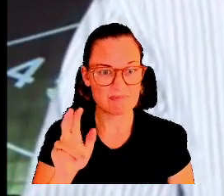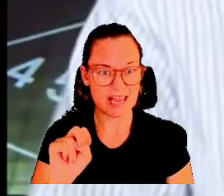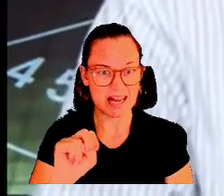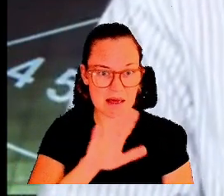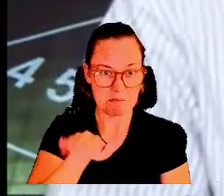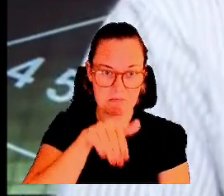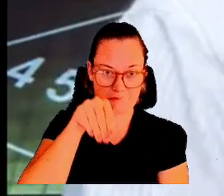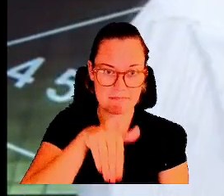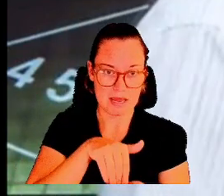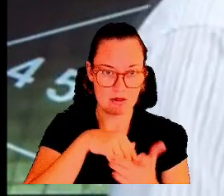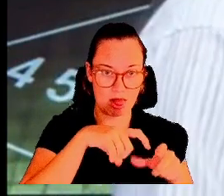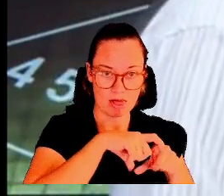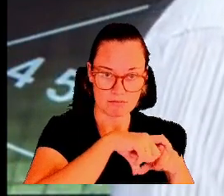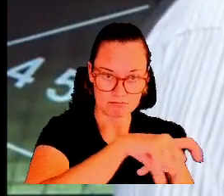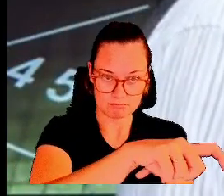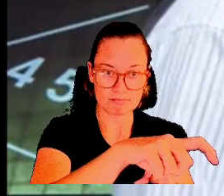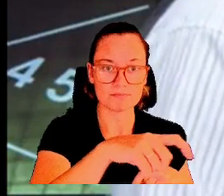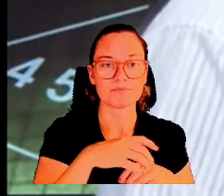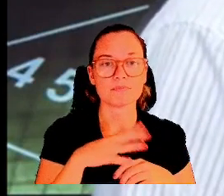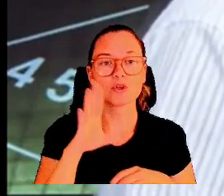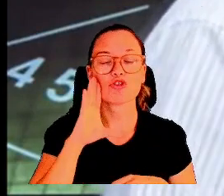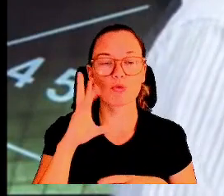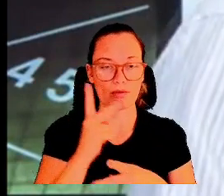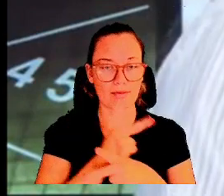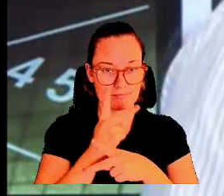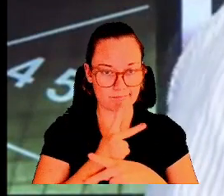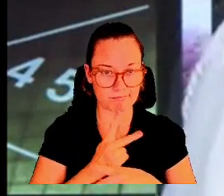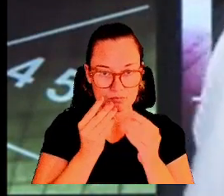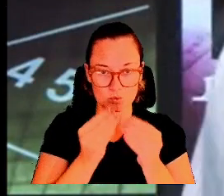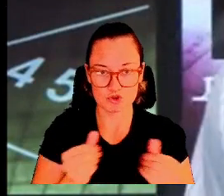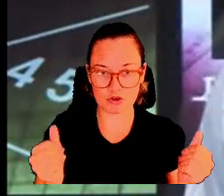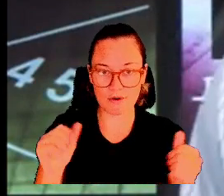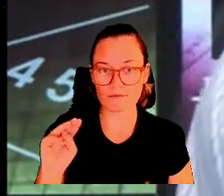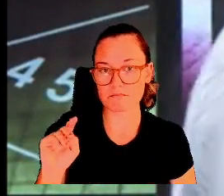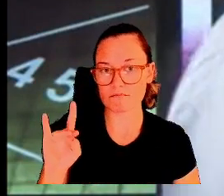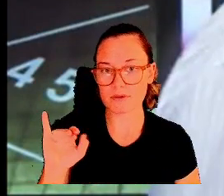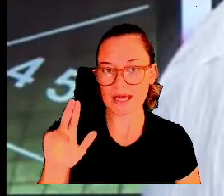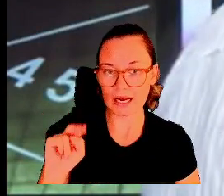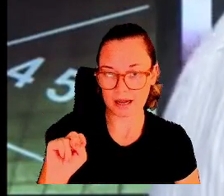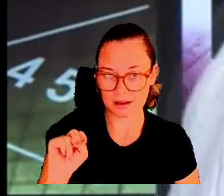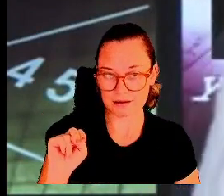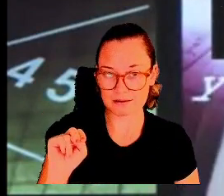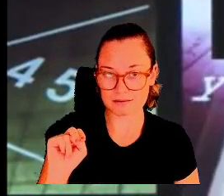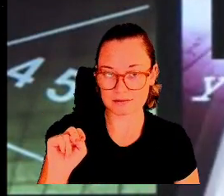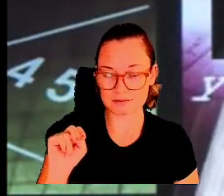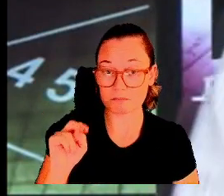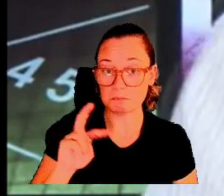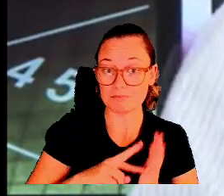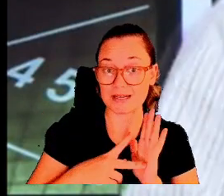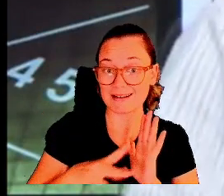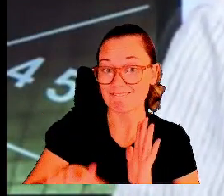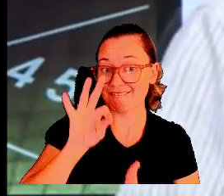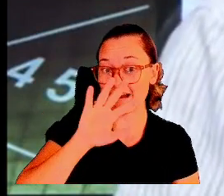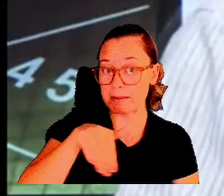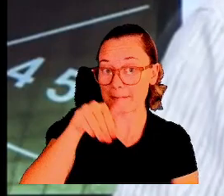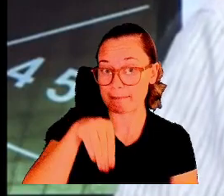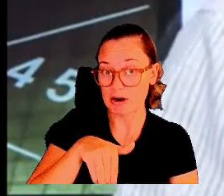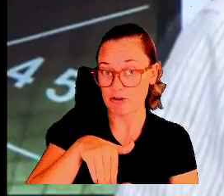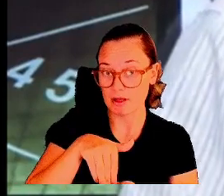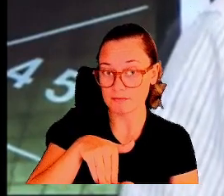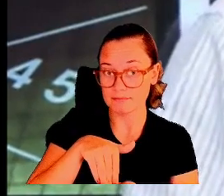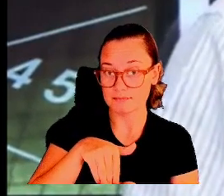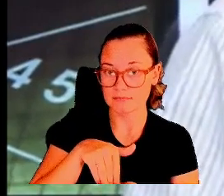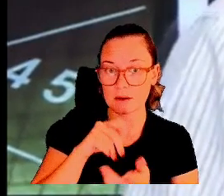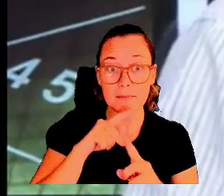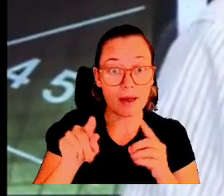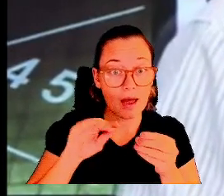what we need to do if we want to calculate the median, is to find the middle. But the numbers have to be in